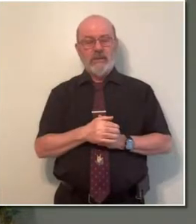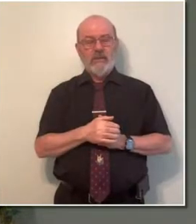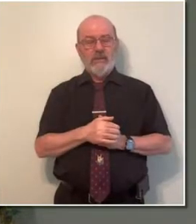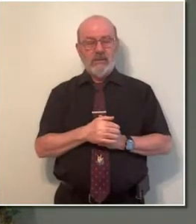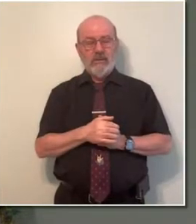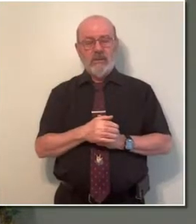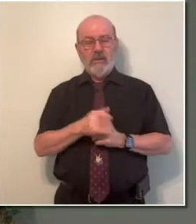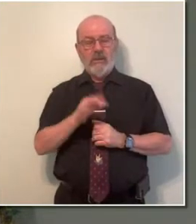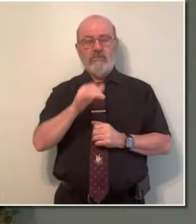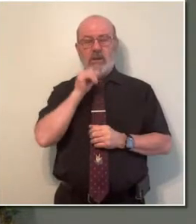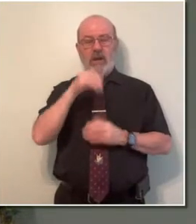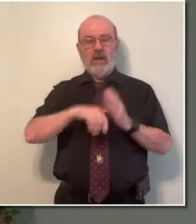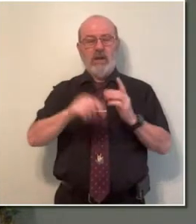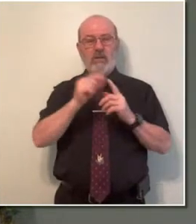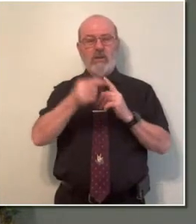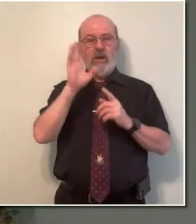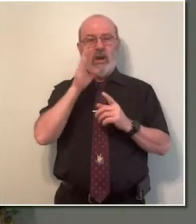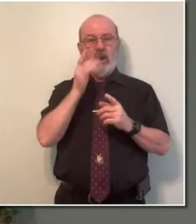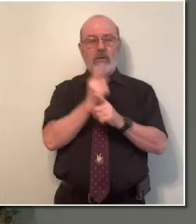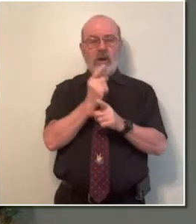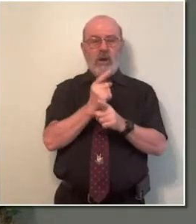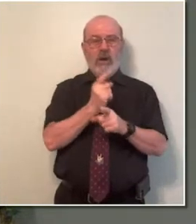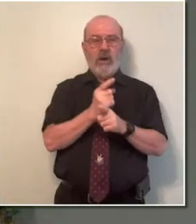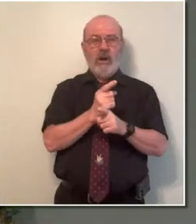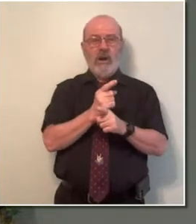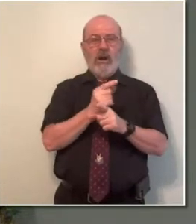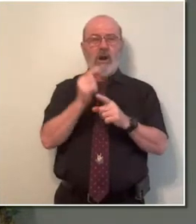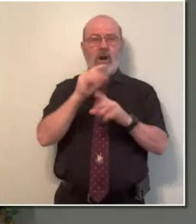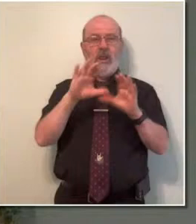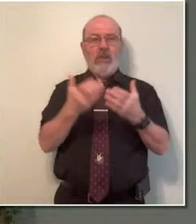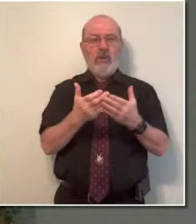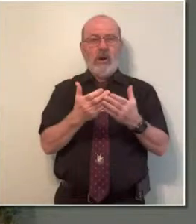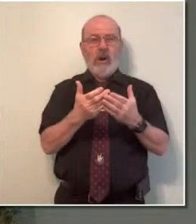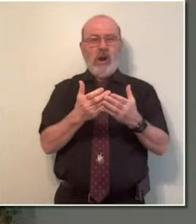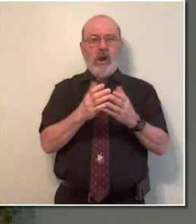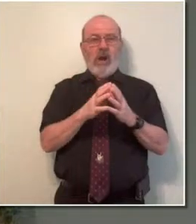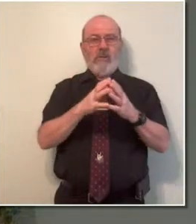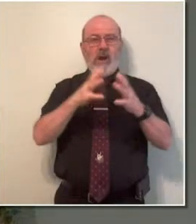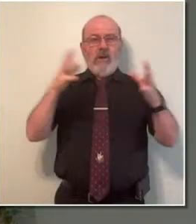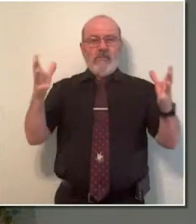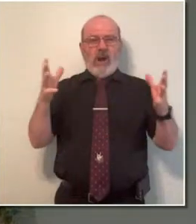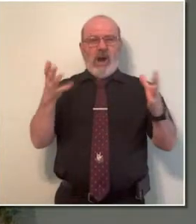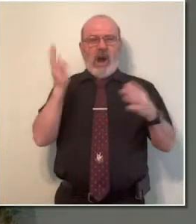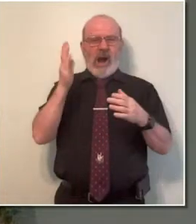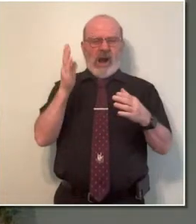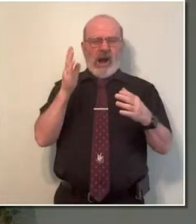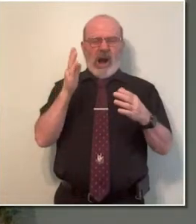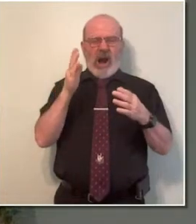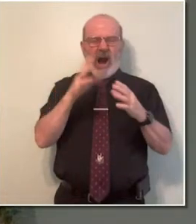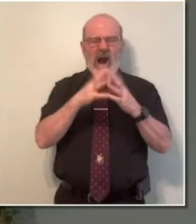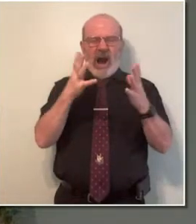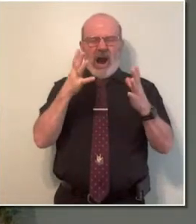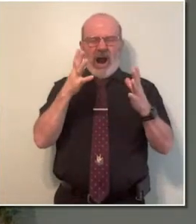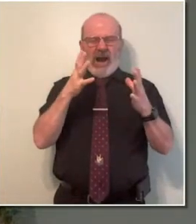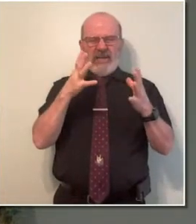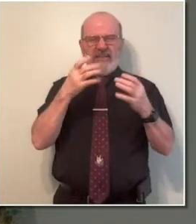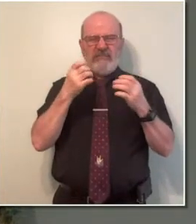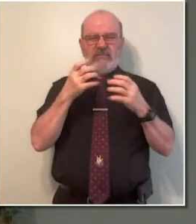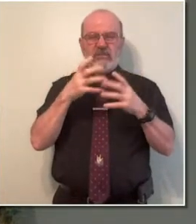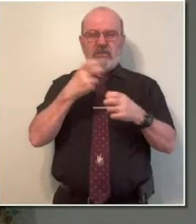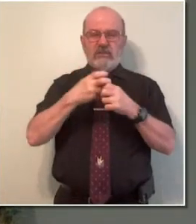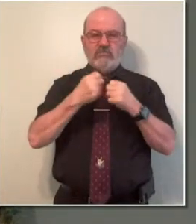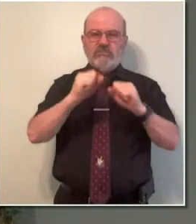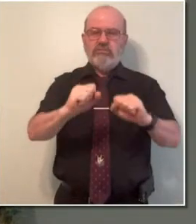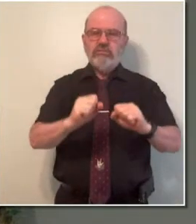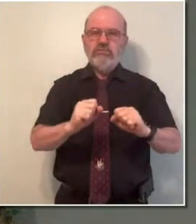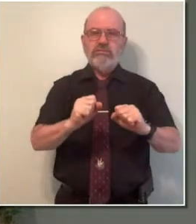the Word of God on a regular basis, the world has a very broad message and a very valiant effort to